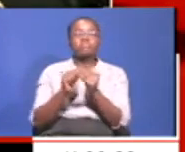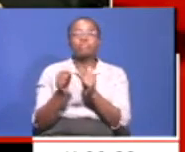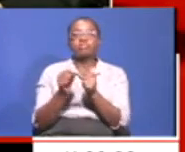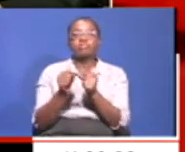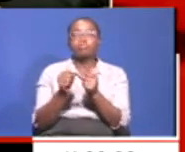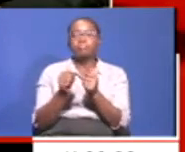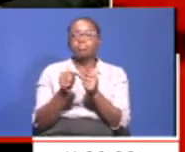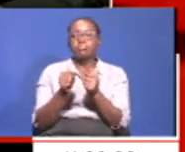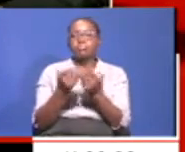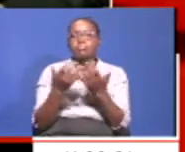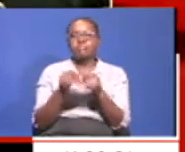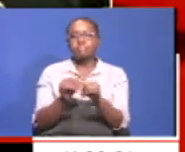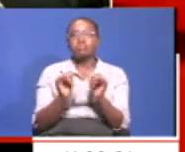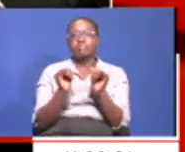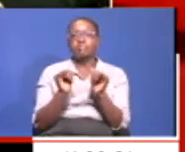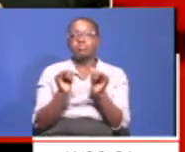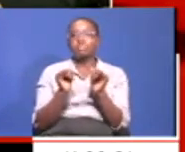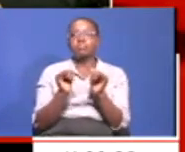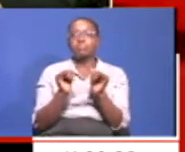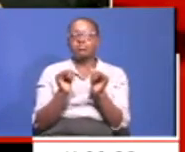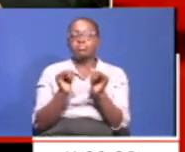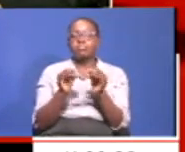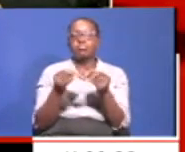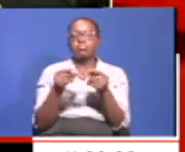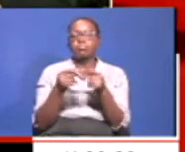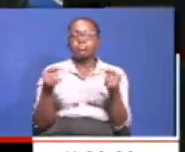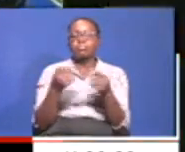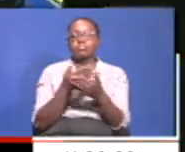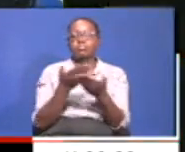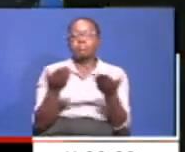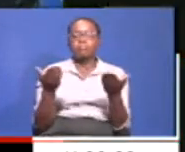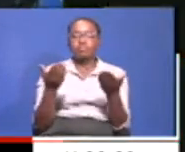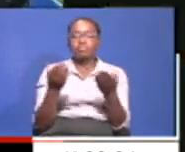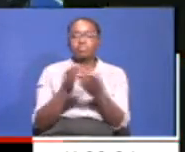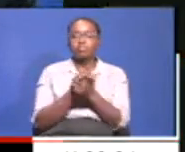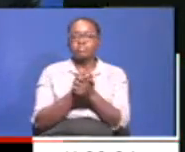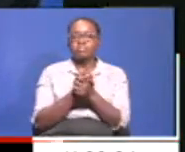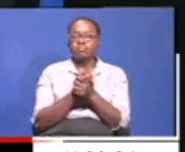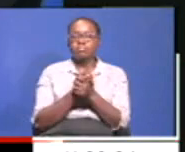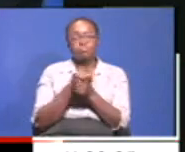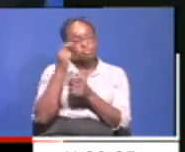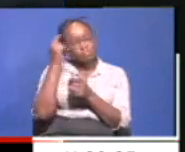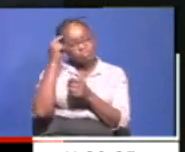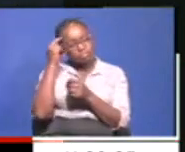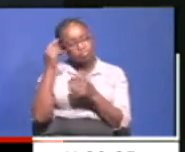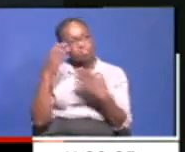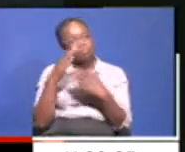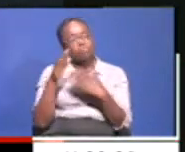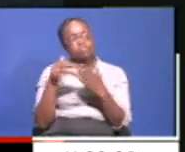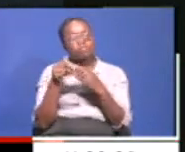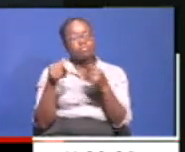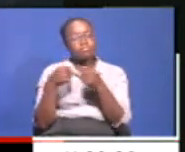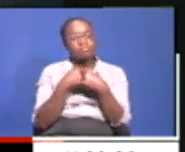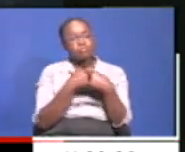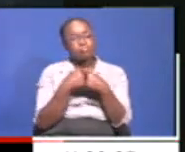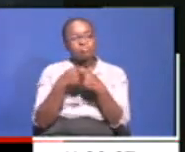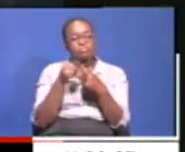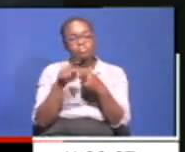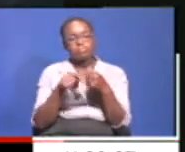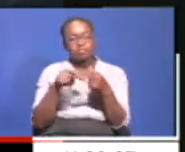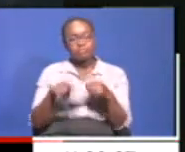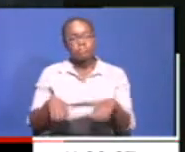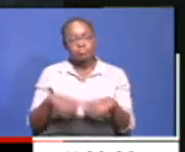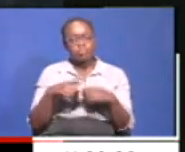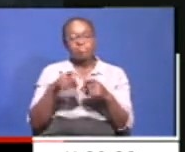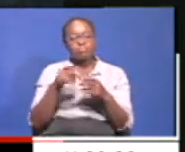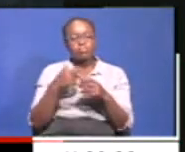are you trying to give against some of these people? I think everybody needs challenges in life. And as Lionesses,